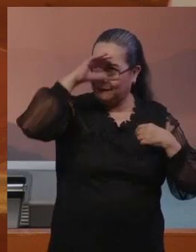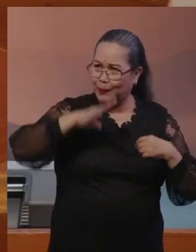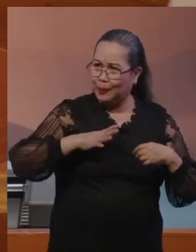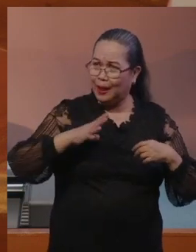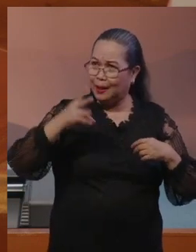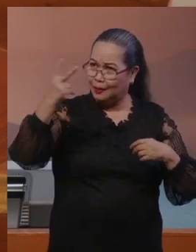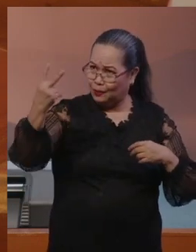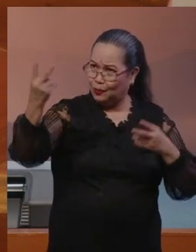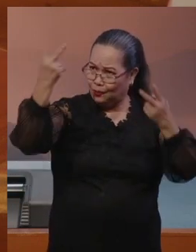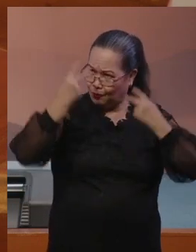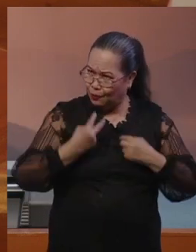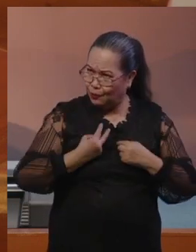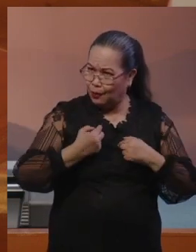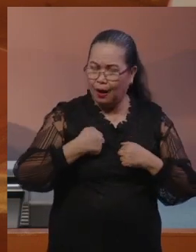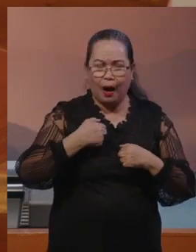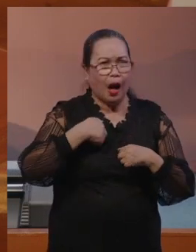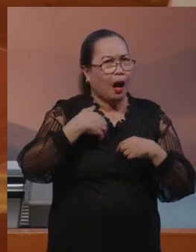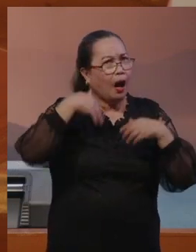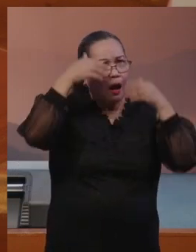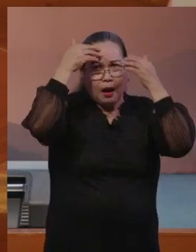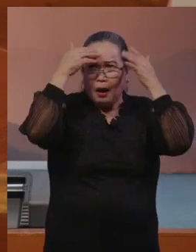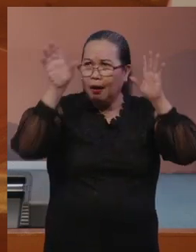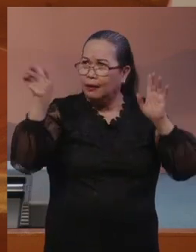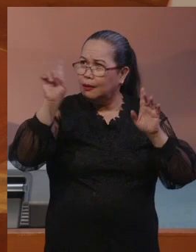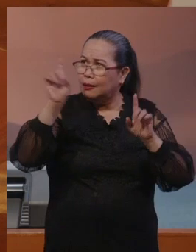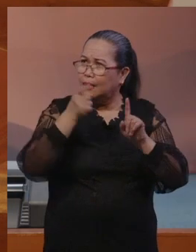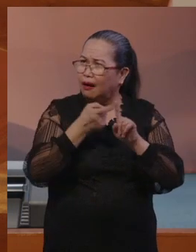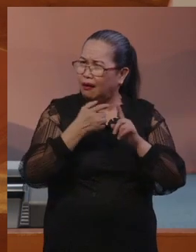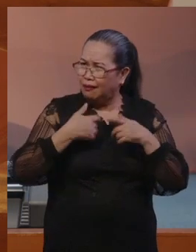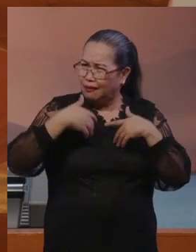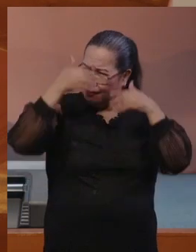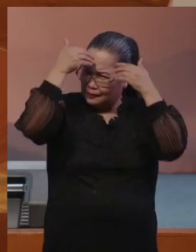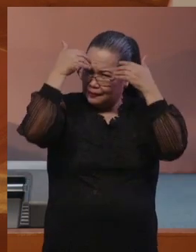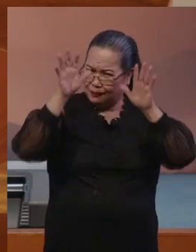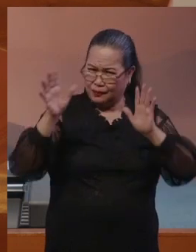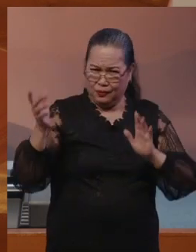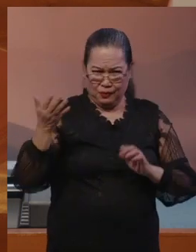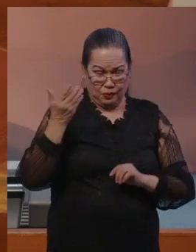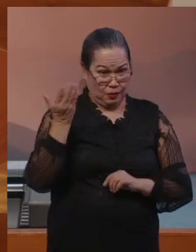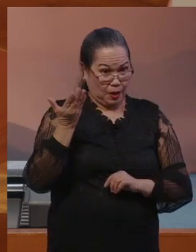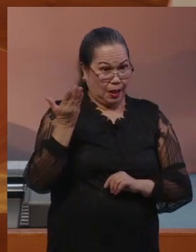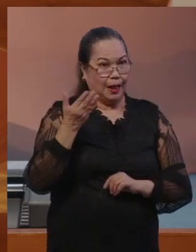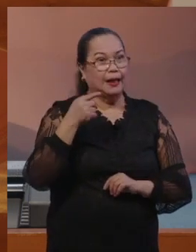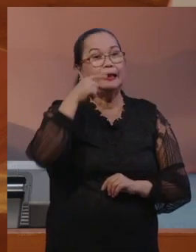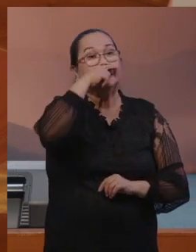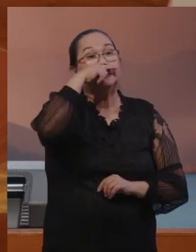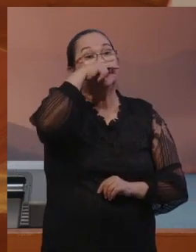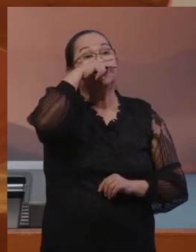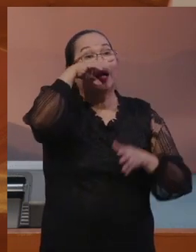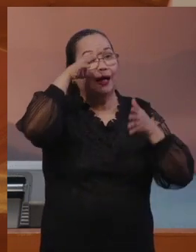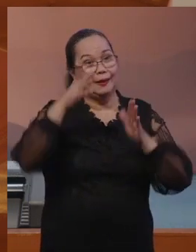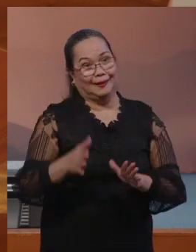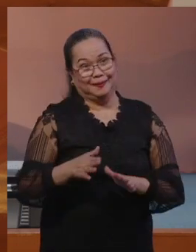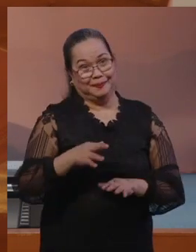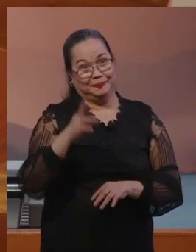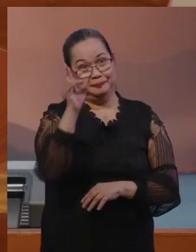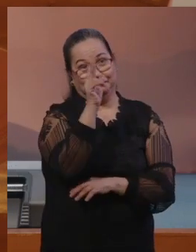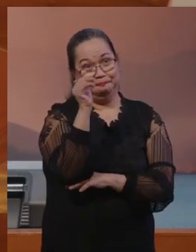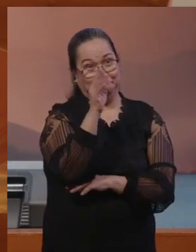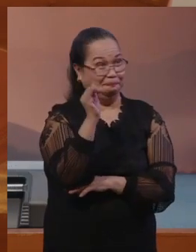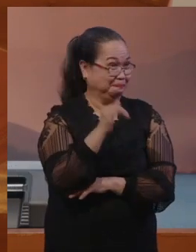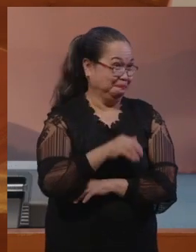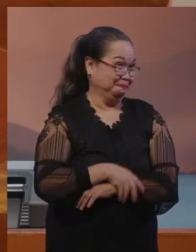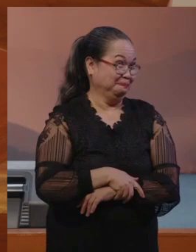came to me, but I did not know where they were from." Sinungaling. No?